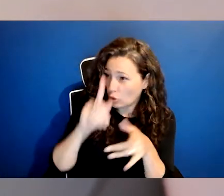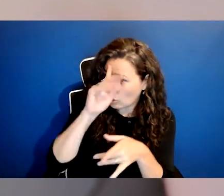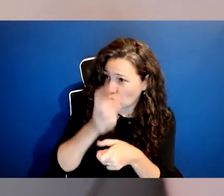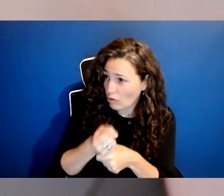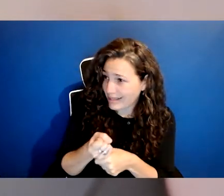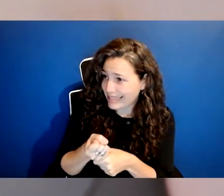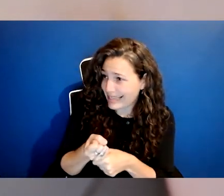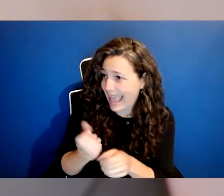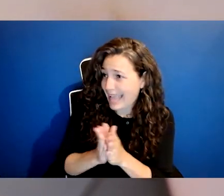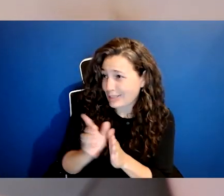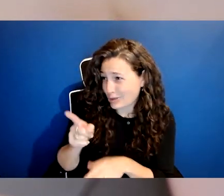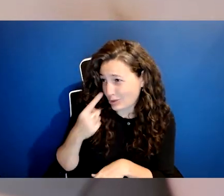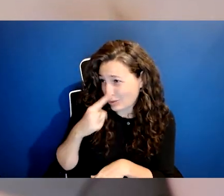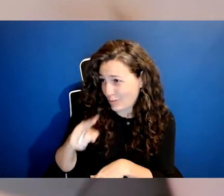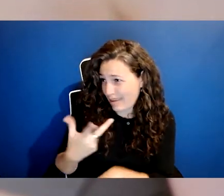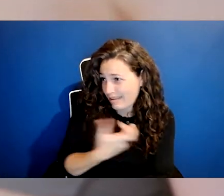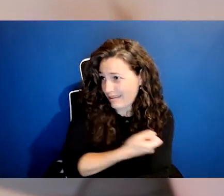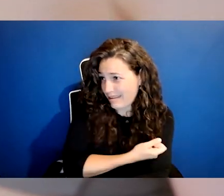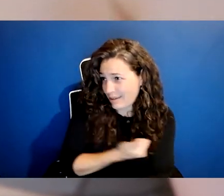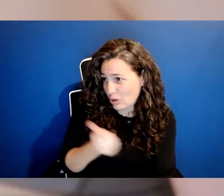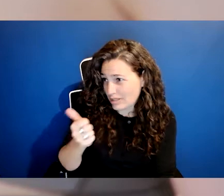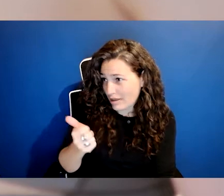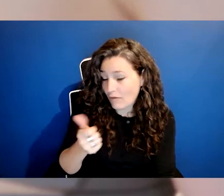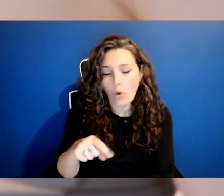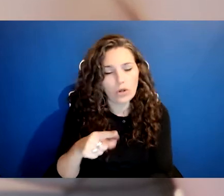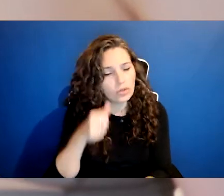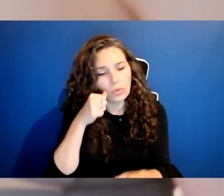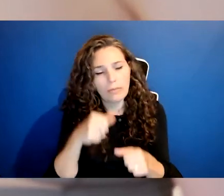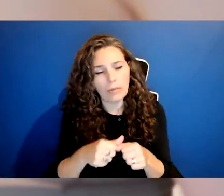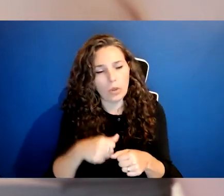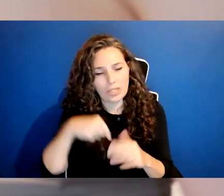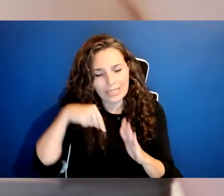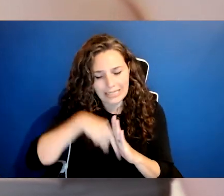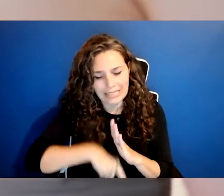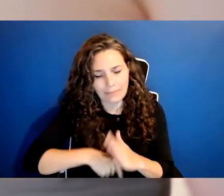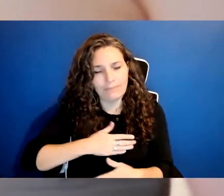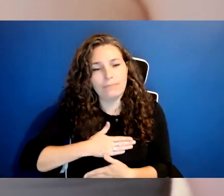vaccine. Deep breathing.